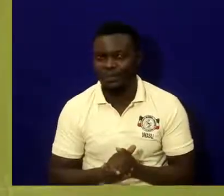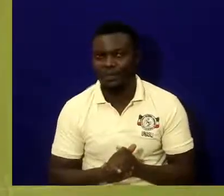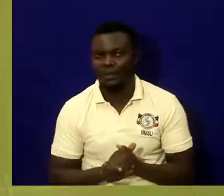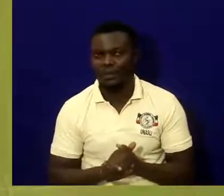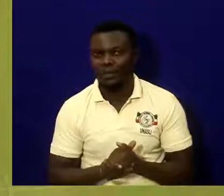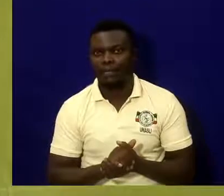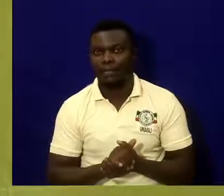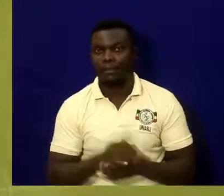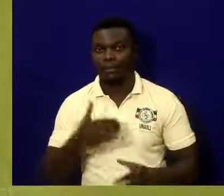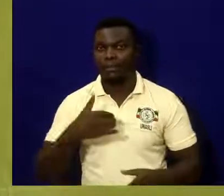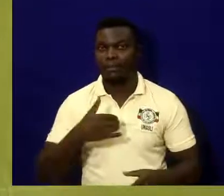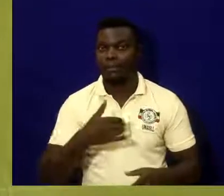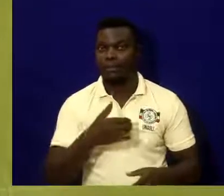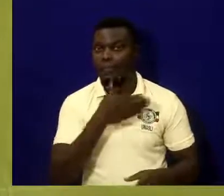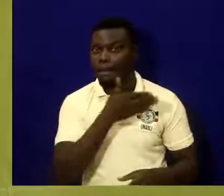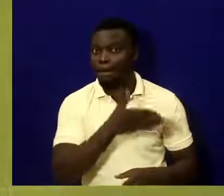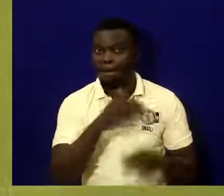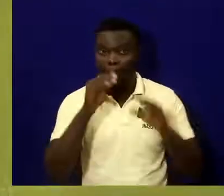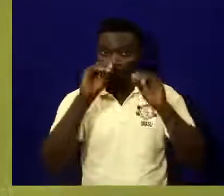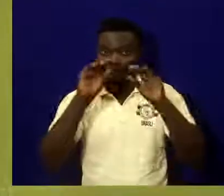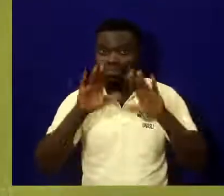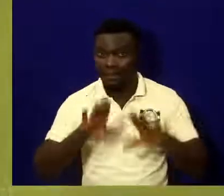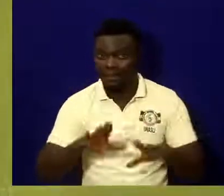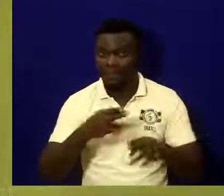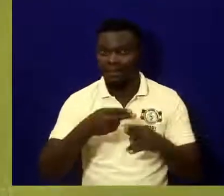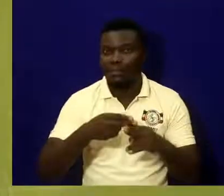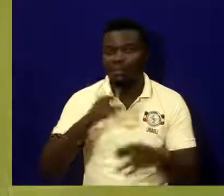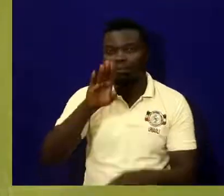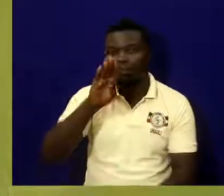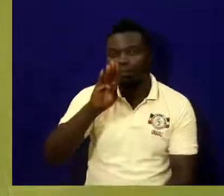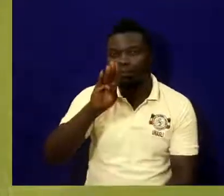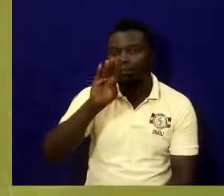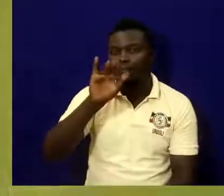My name is Byaruhanga Bonaventure.